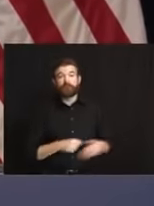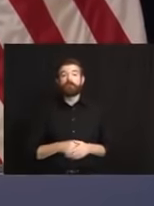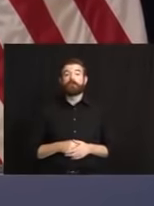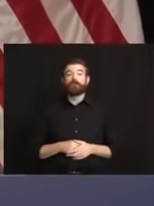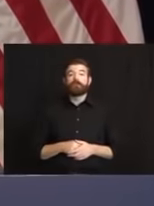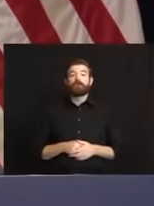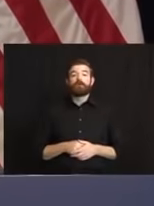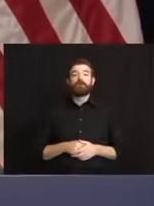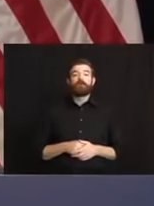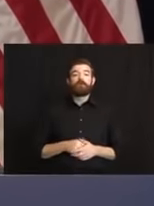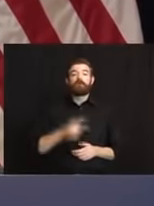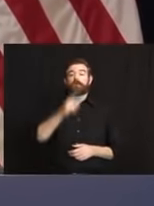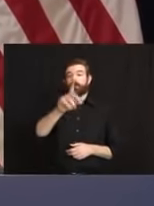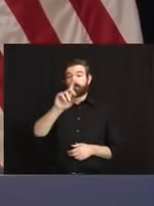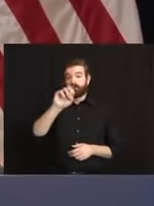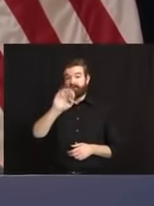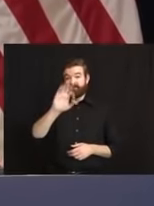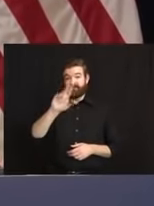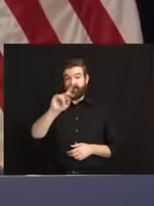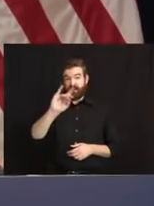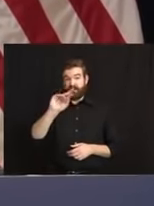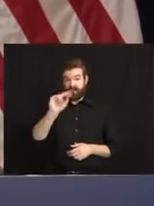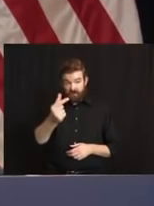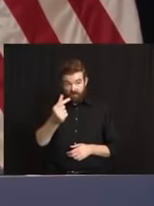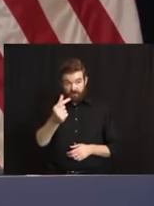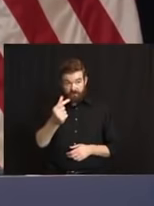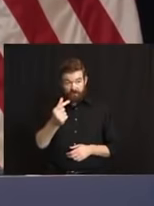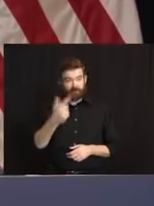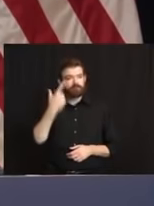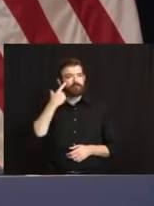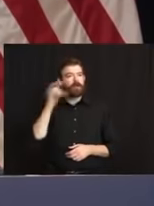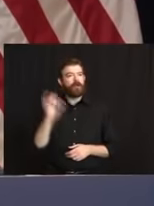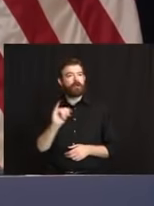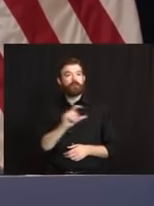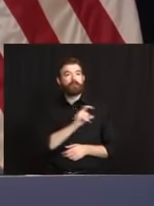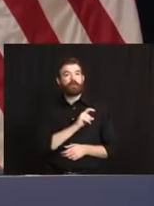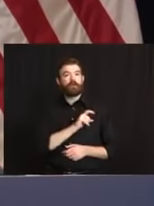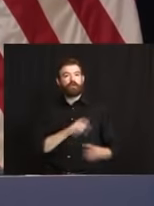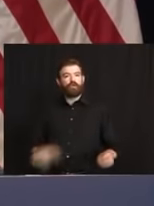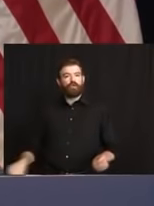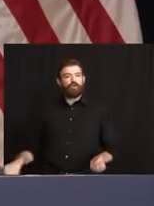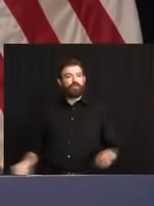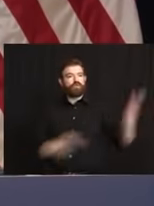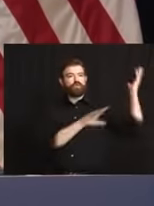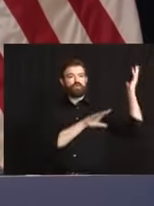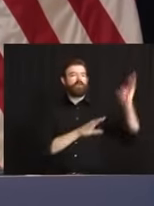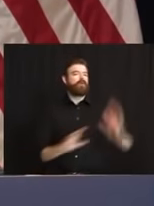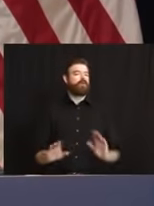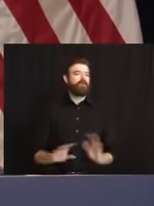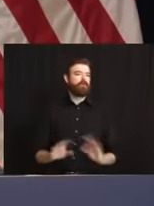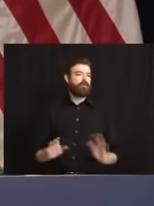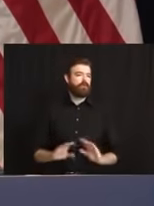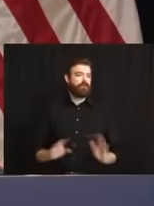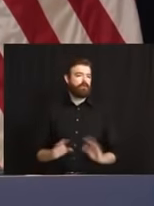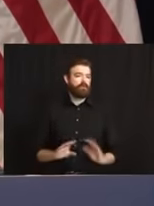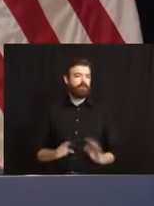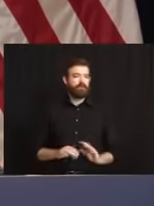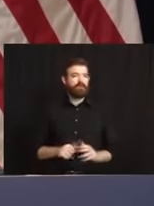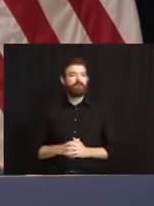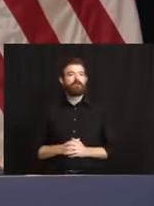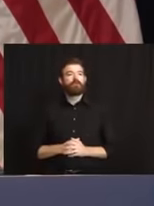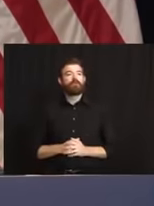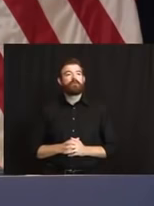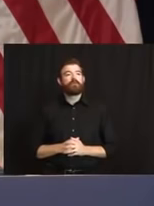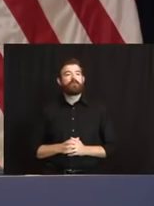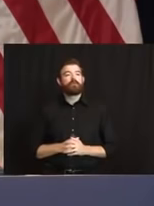sounded like less law enforcement and the talk of maybe categorizing calls. And my response